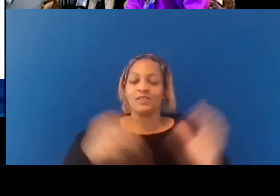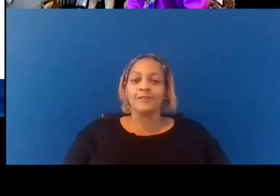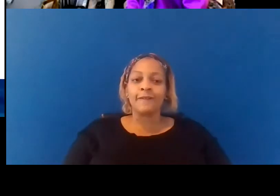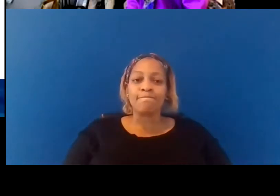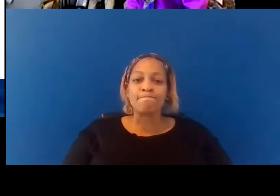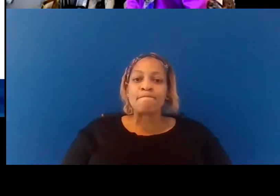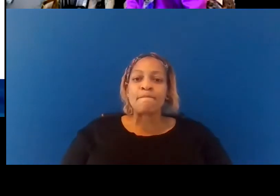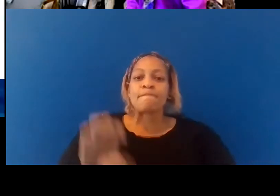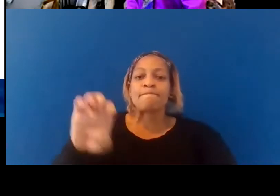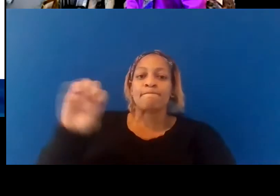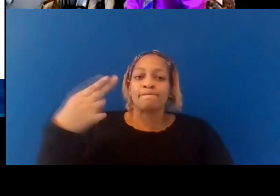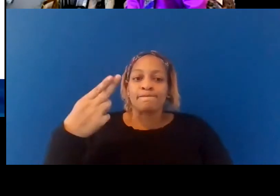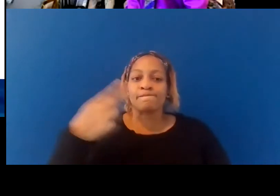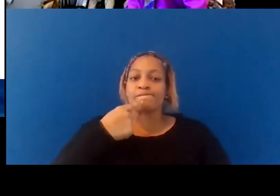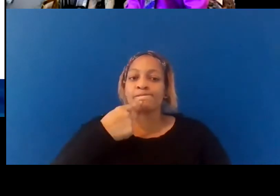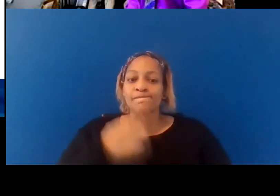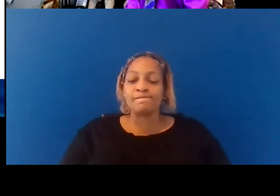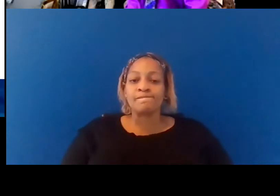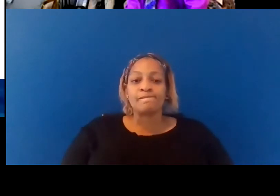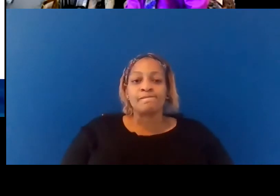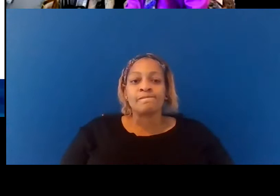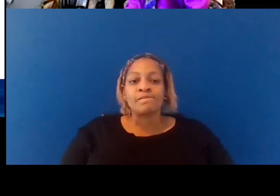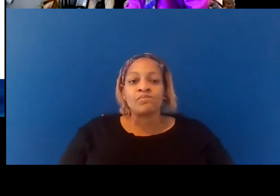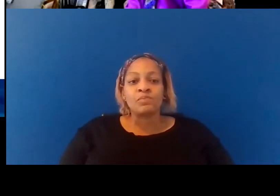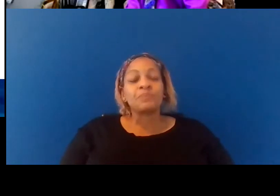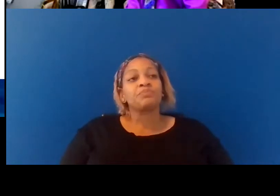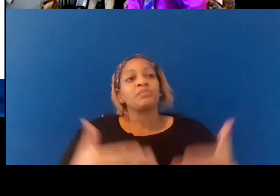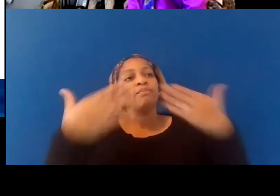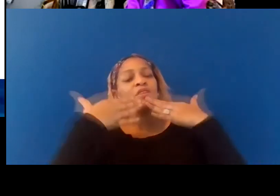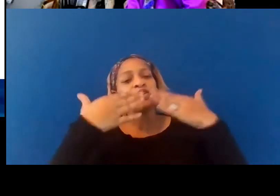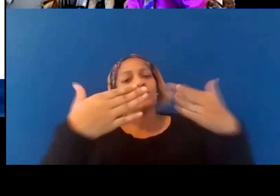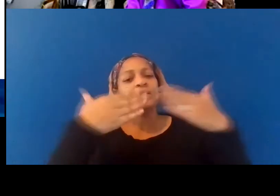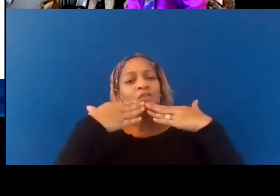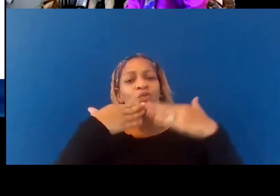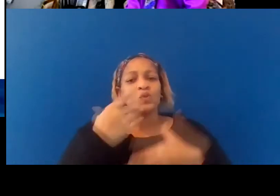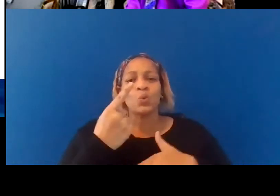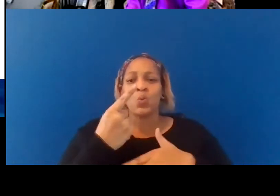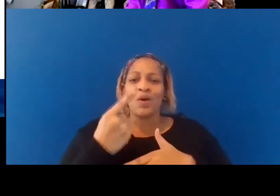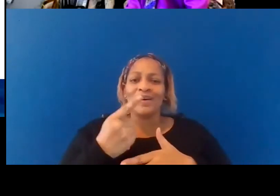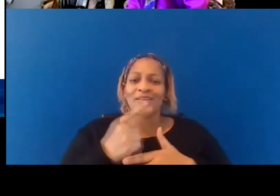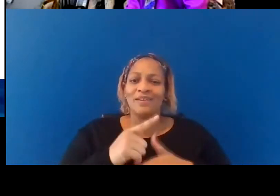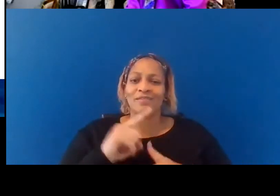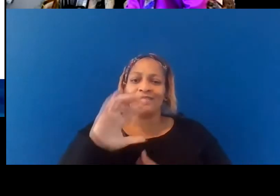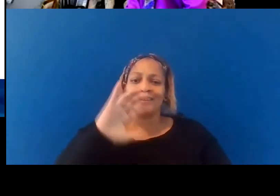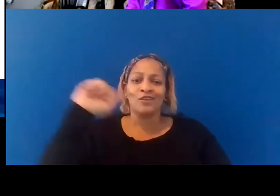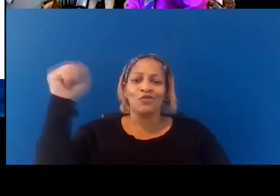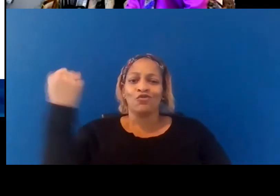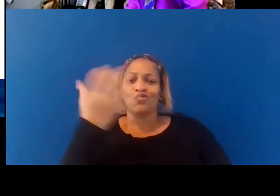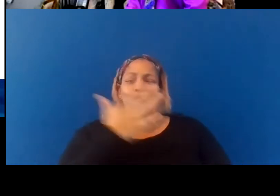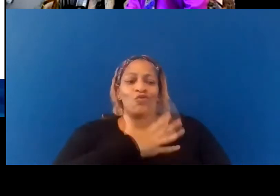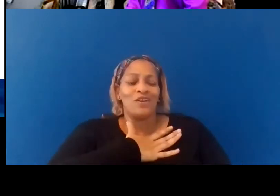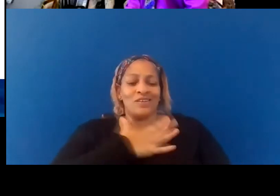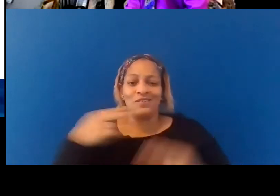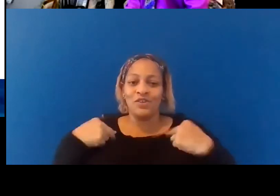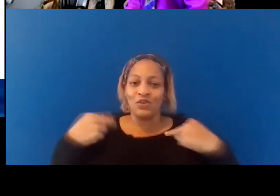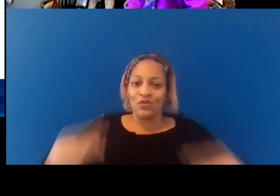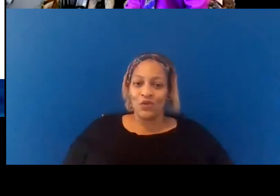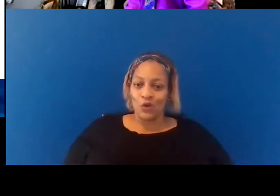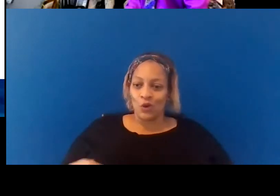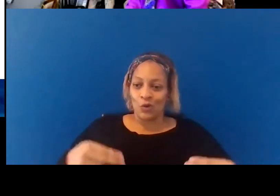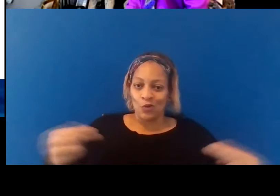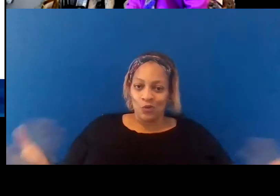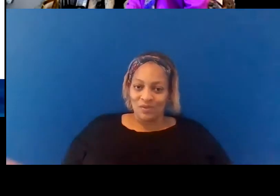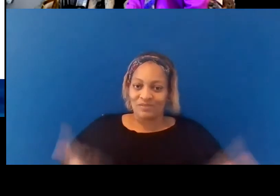Ernest Holmes says, gratitude is one of the chief graces of human existence, and it is and